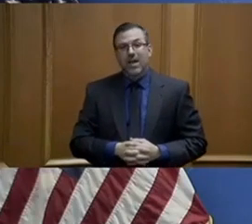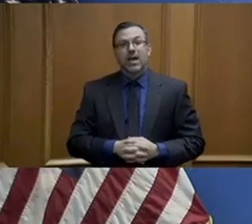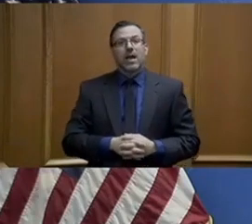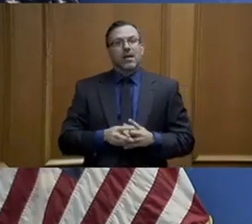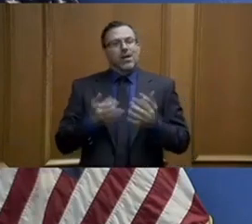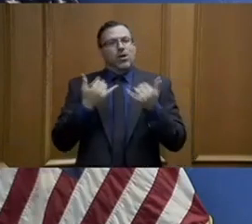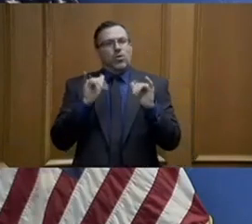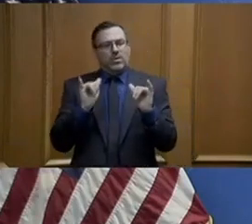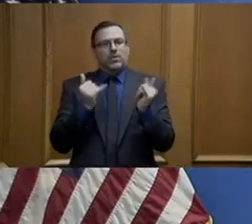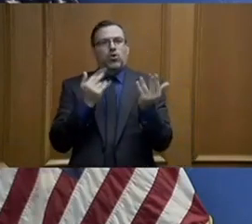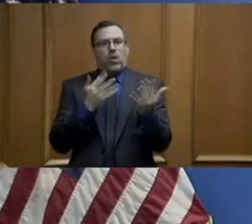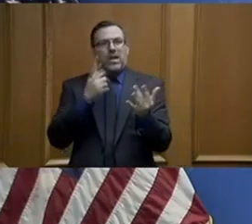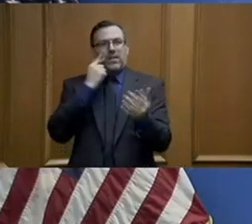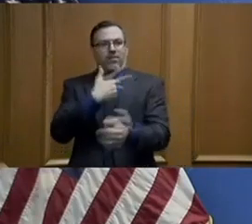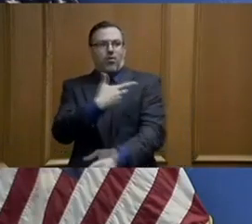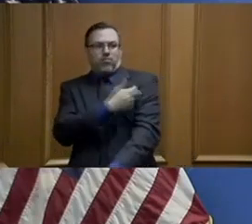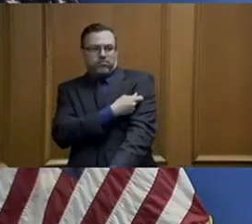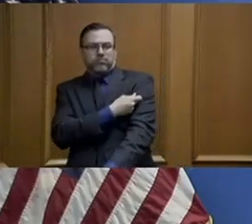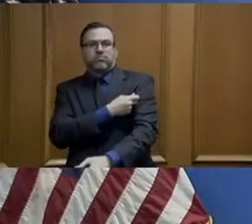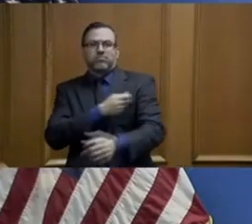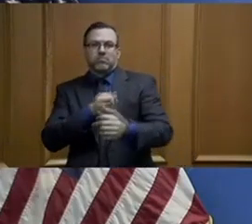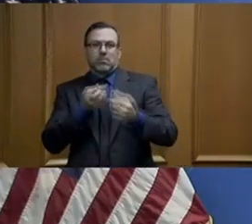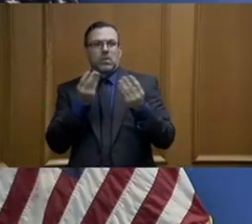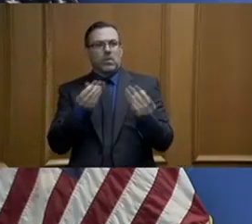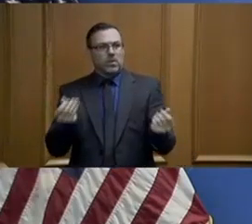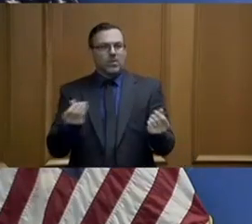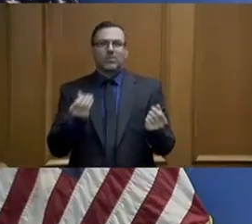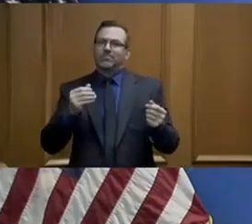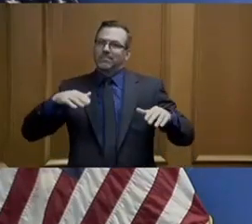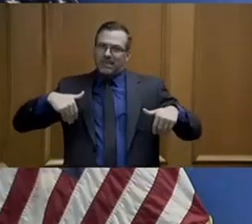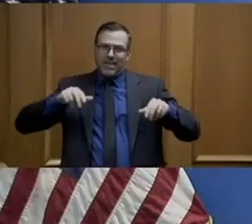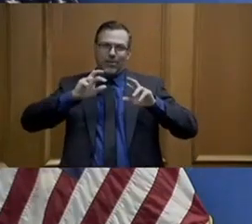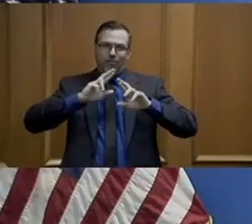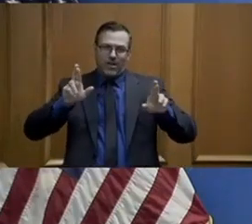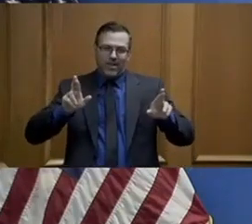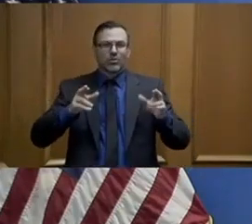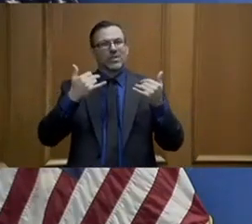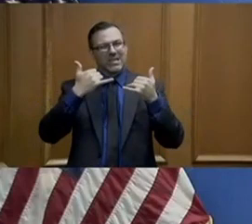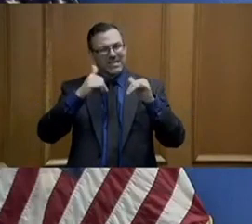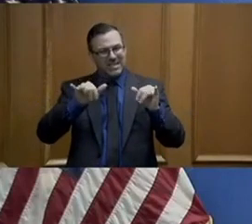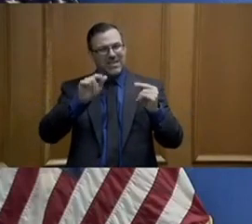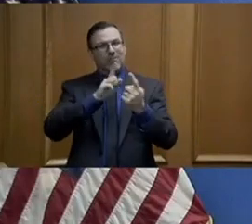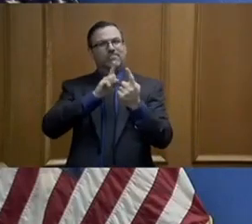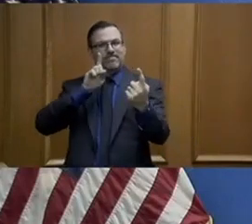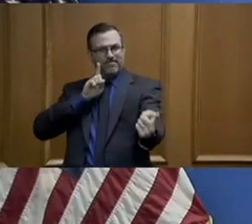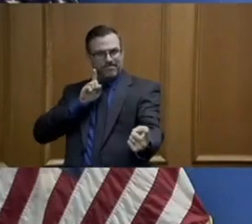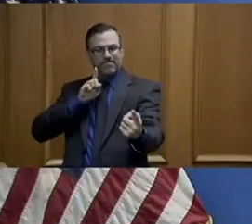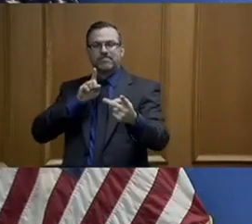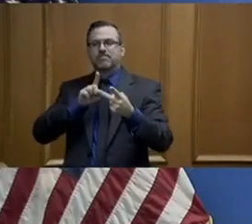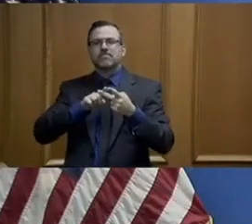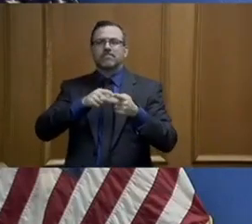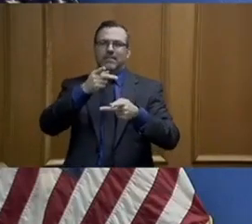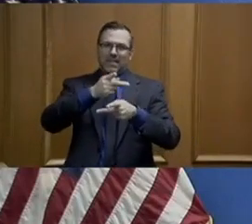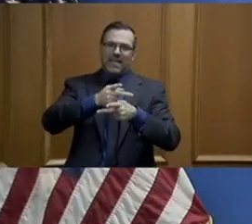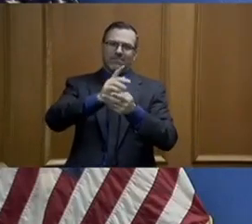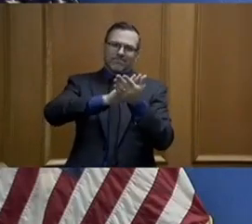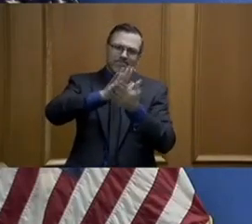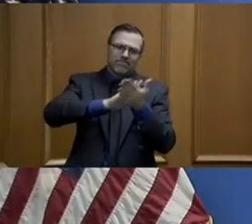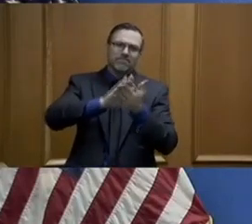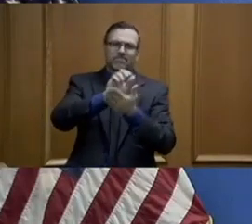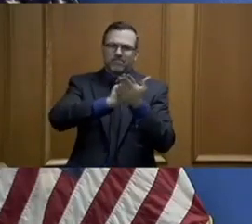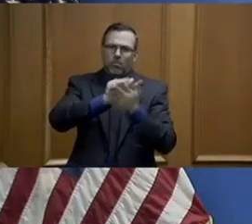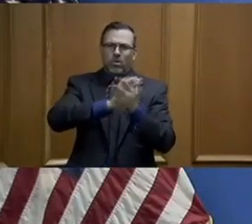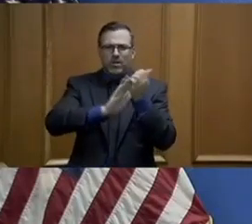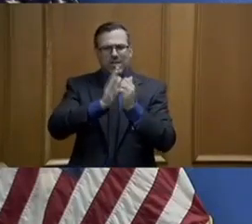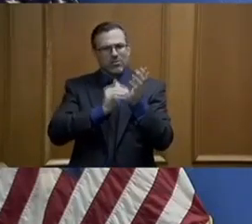available, we have to remain vigilant to incorporate social distancing and good hygiene in our daily routines, or we have a